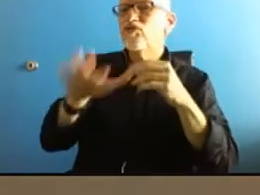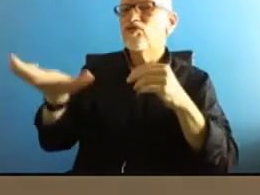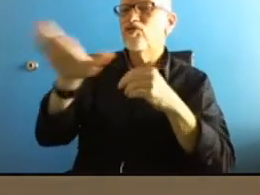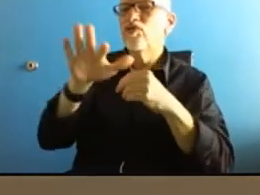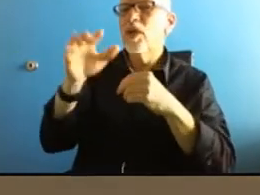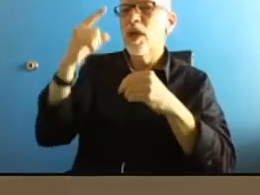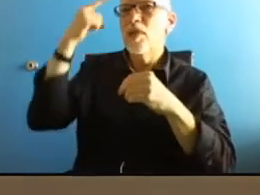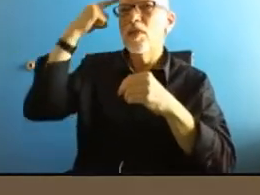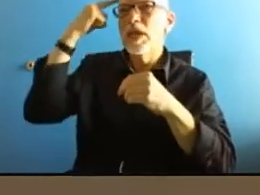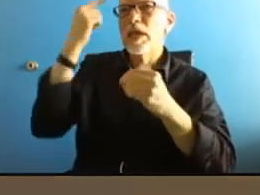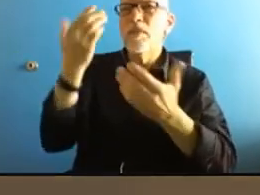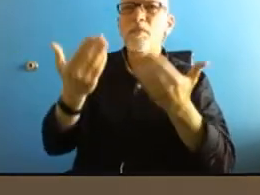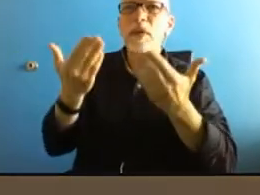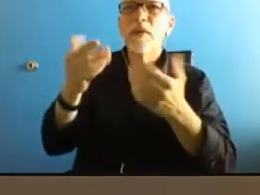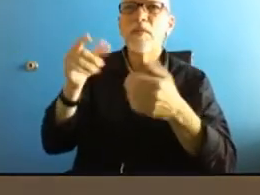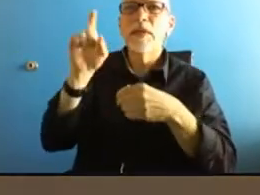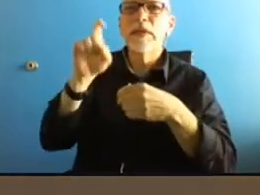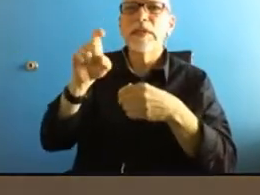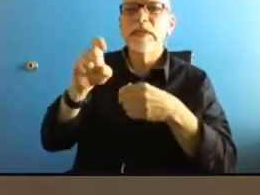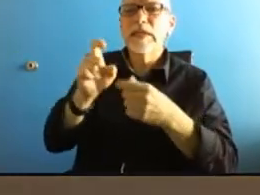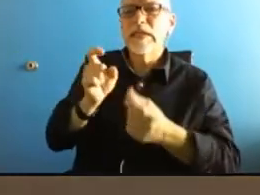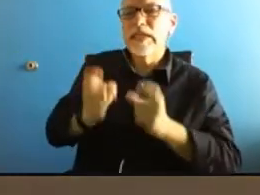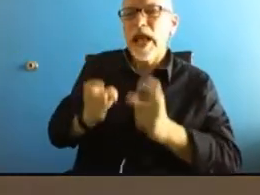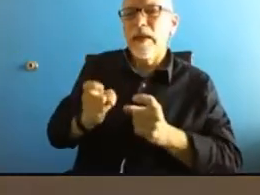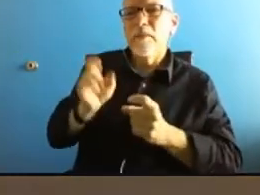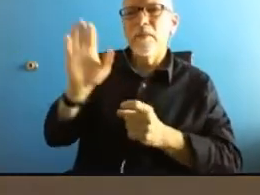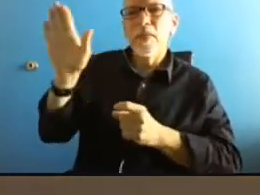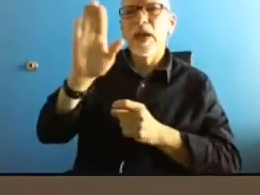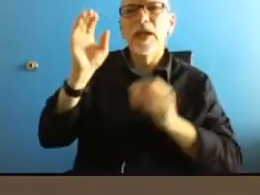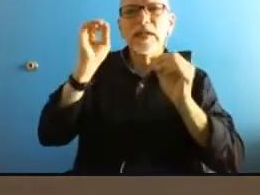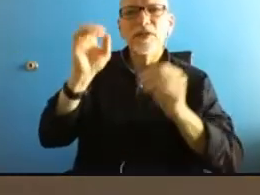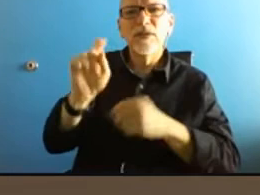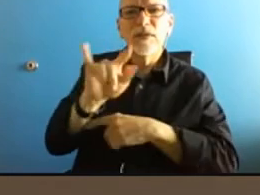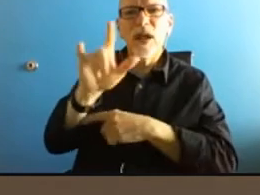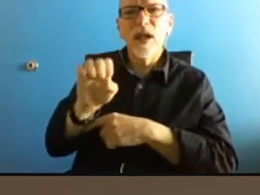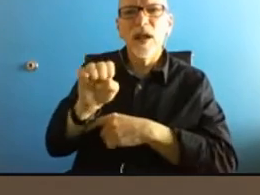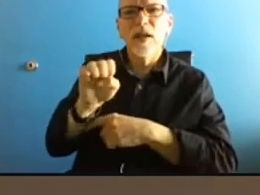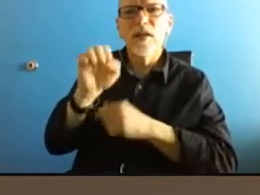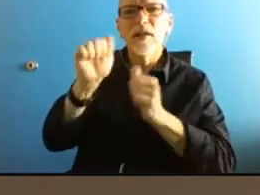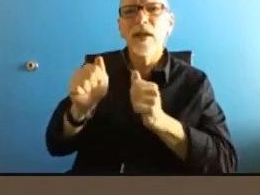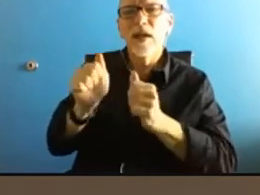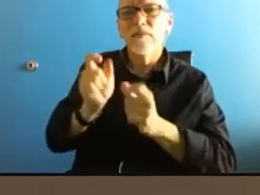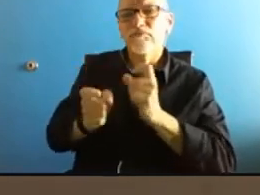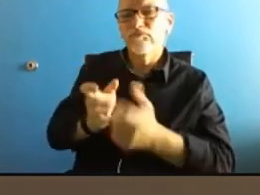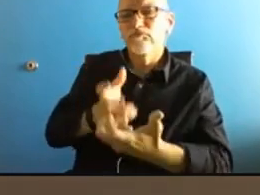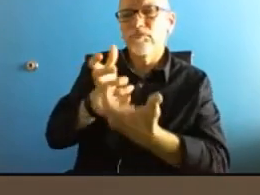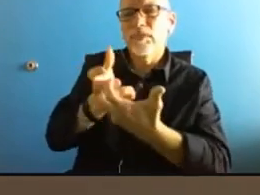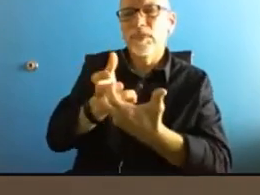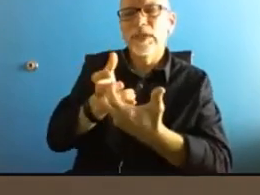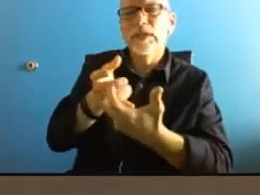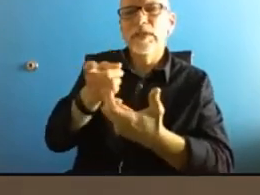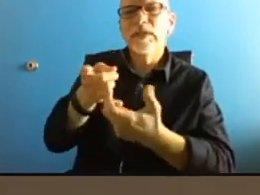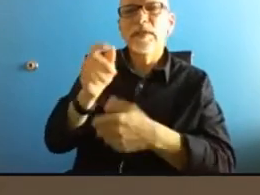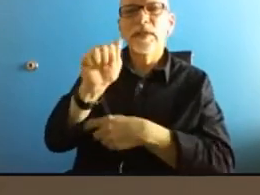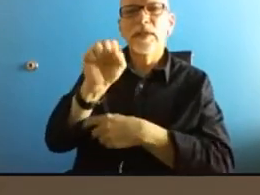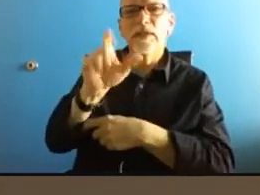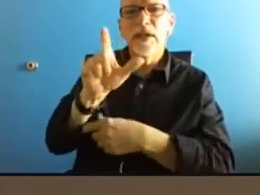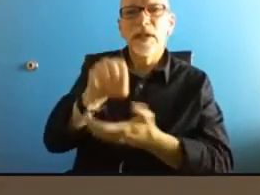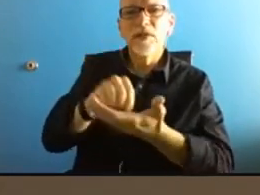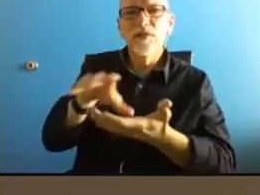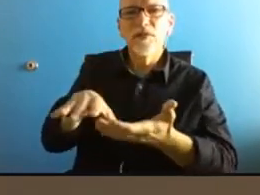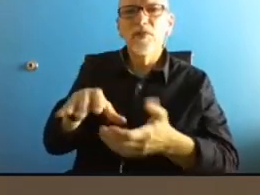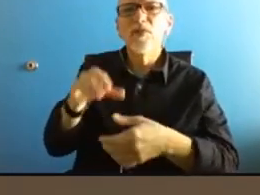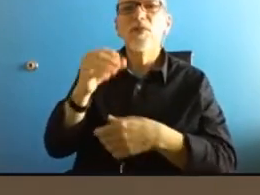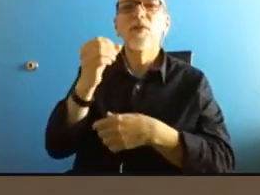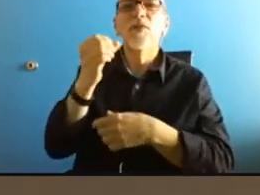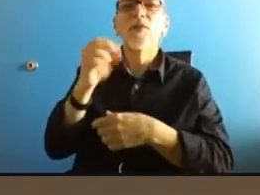need to adapt their teaching style, to accommodate, ASL students or hard